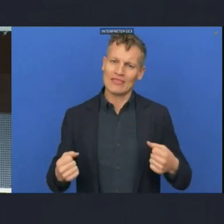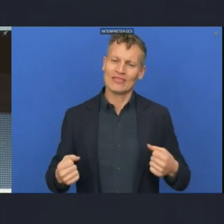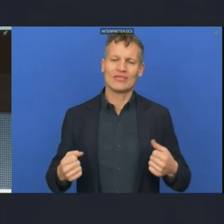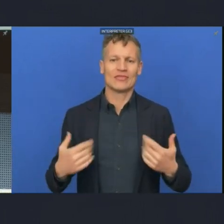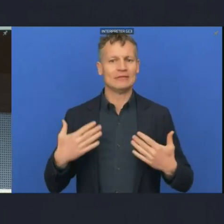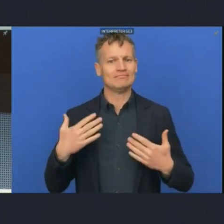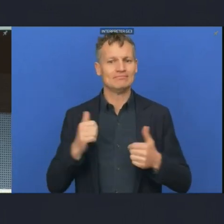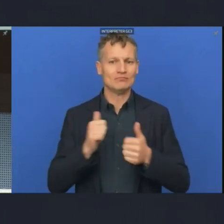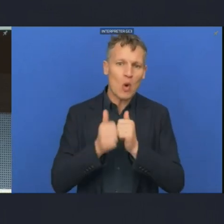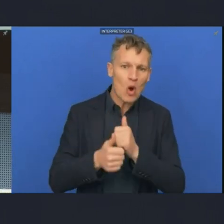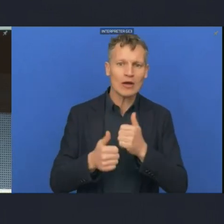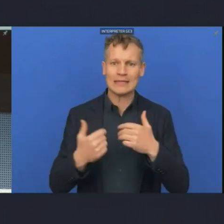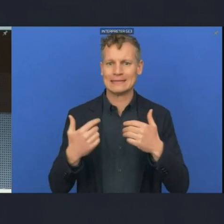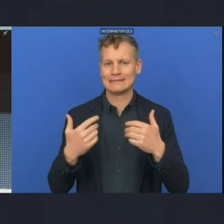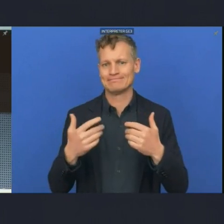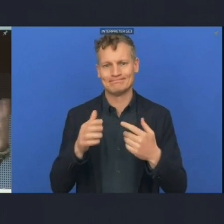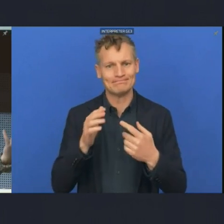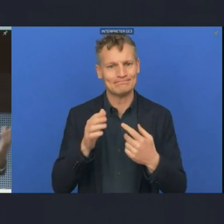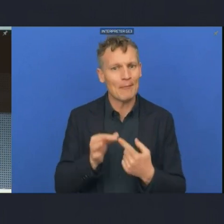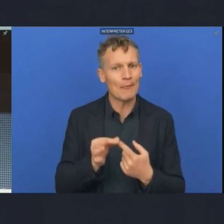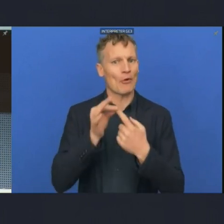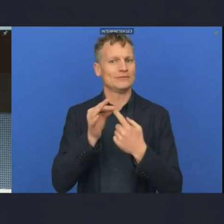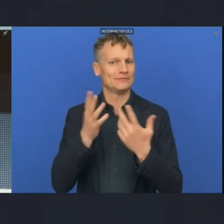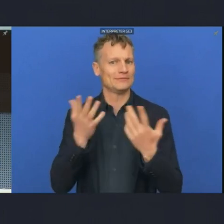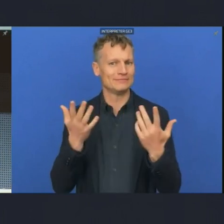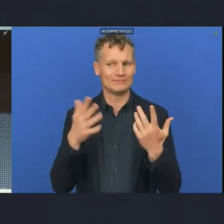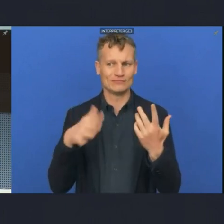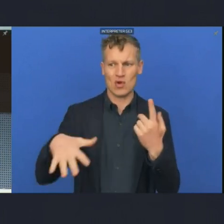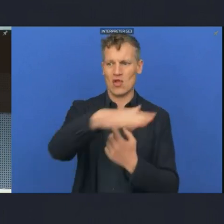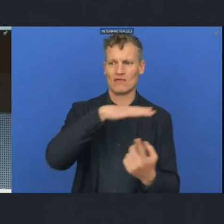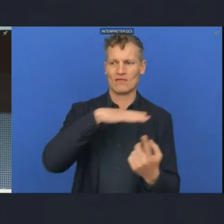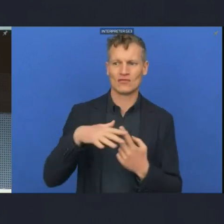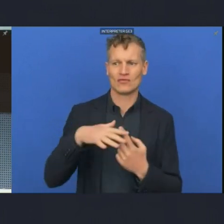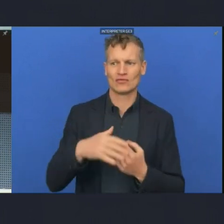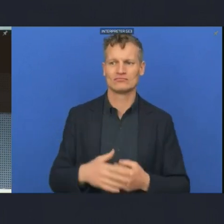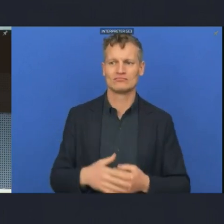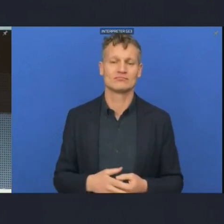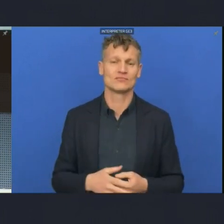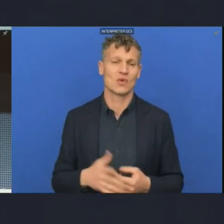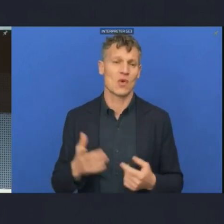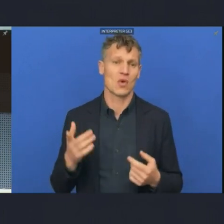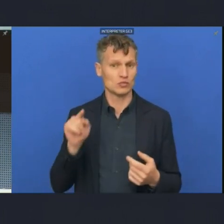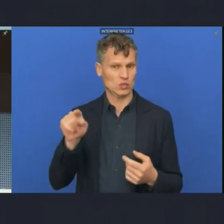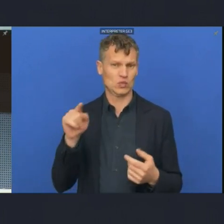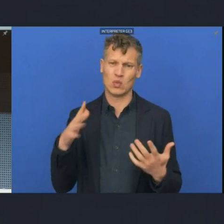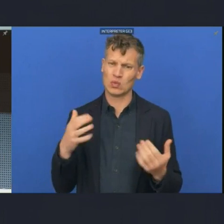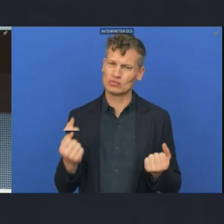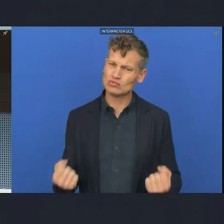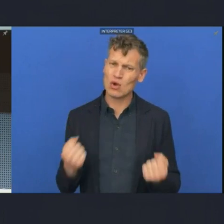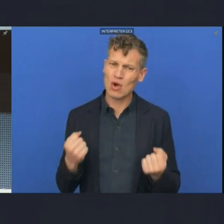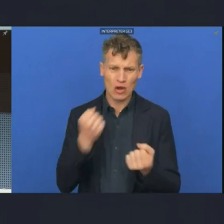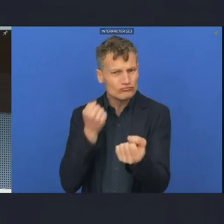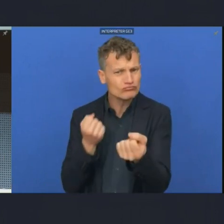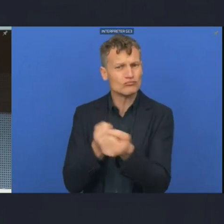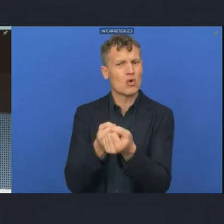important and deserves our attention. And here, this is something you have been a strong advocate for, supporting the